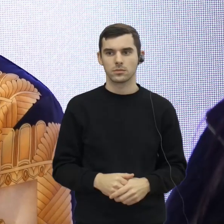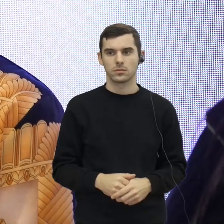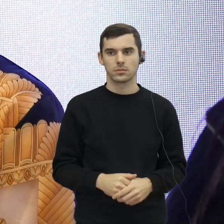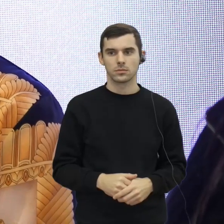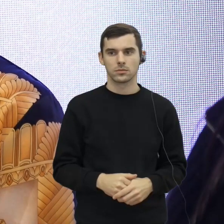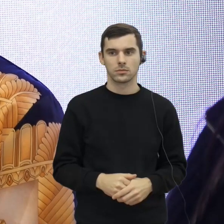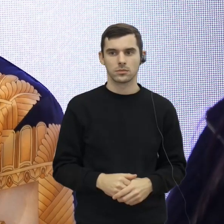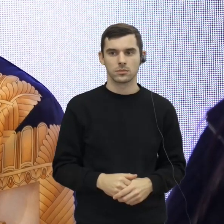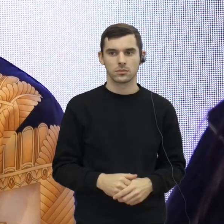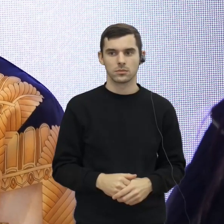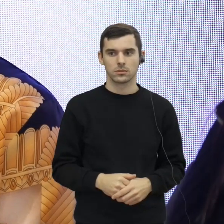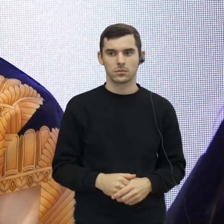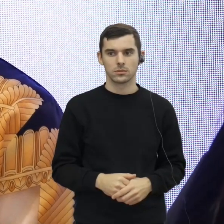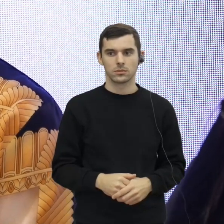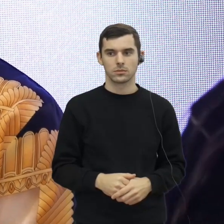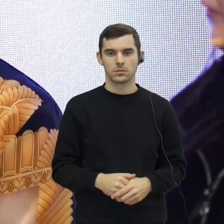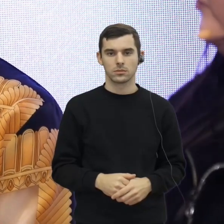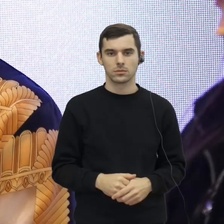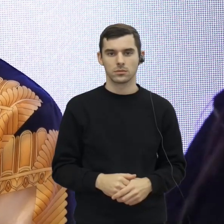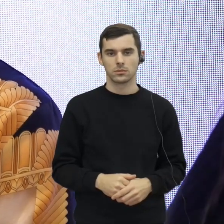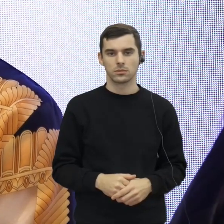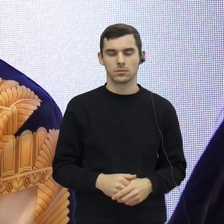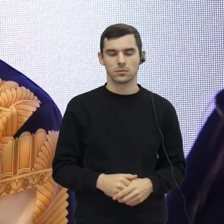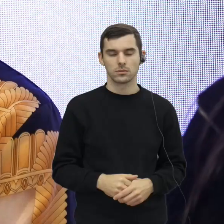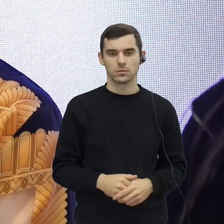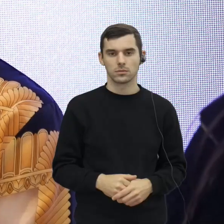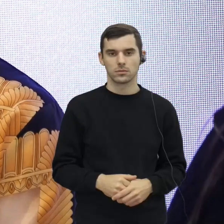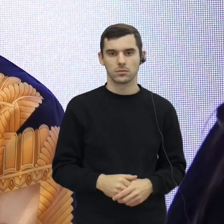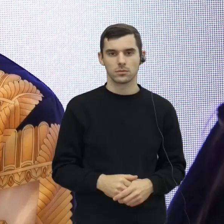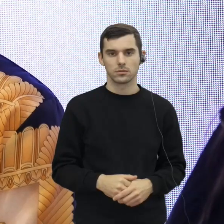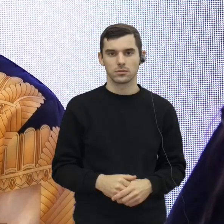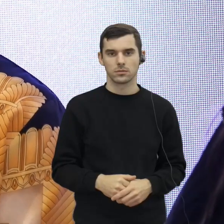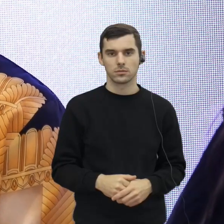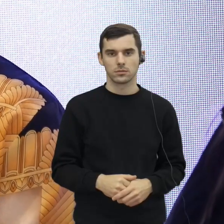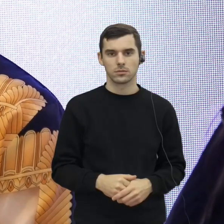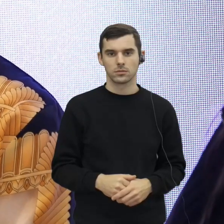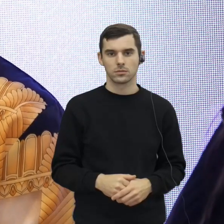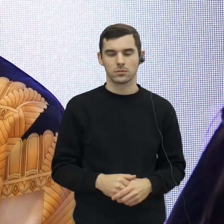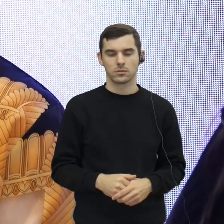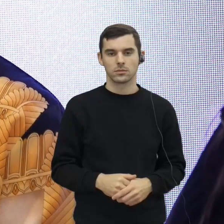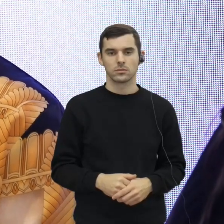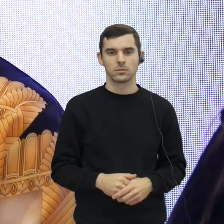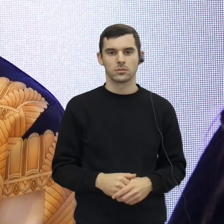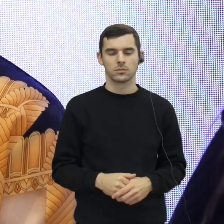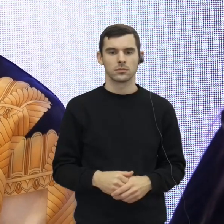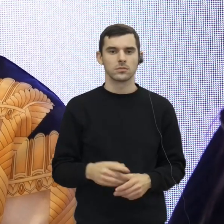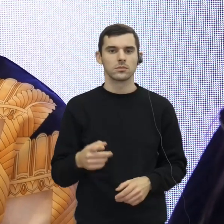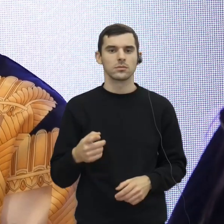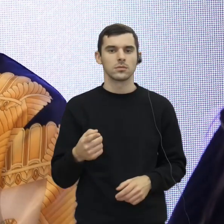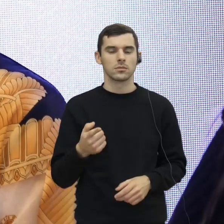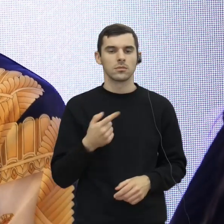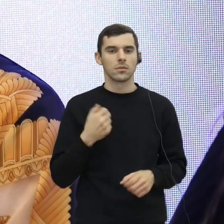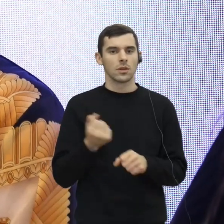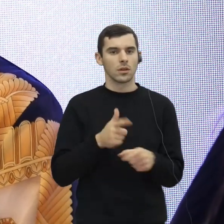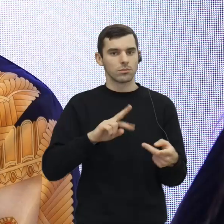continue. I think the most difficult phase was actually when you are mid-transition, when people can't quite gender you, they don't know